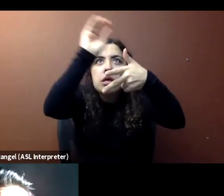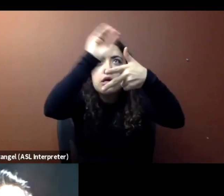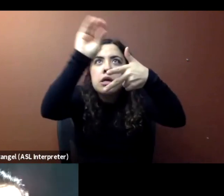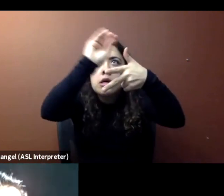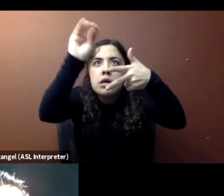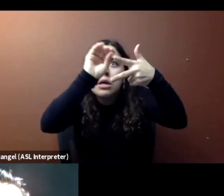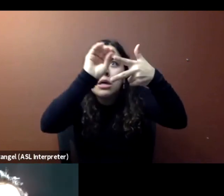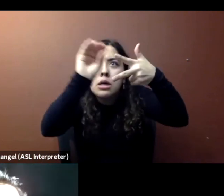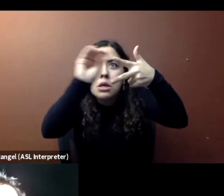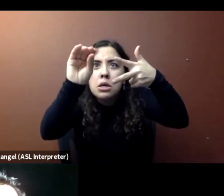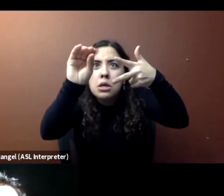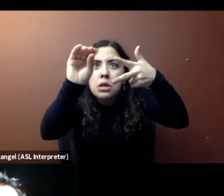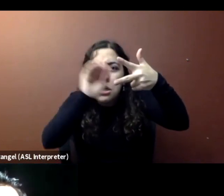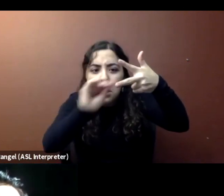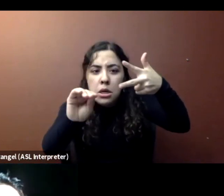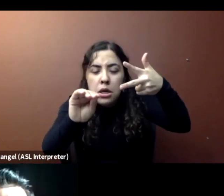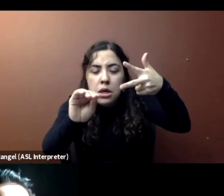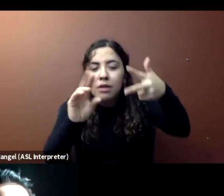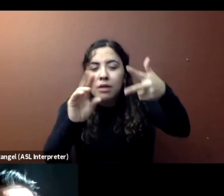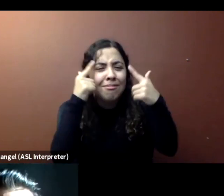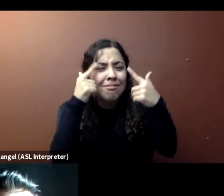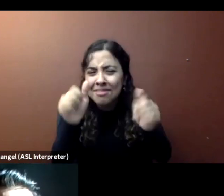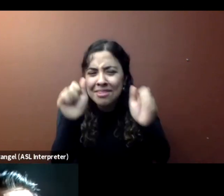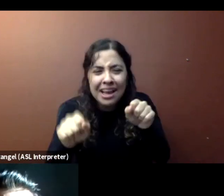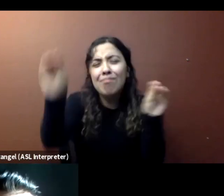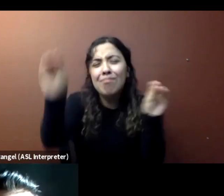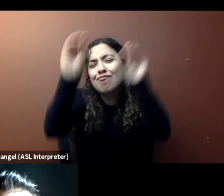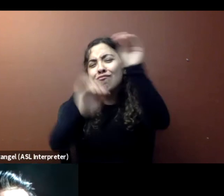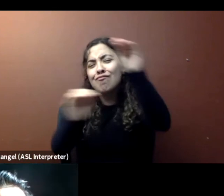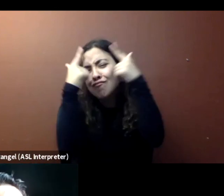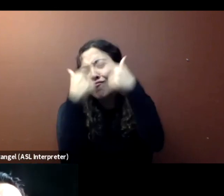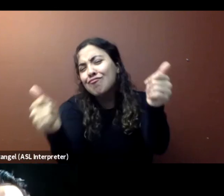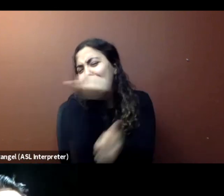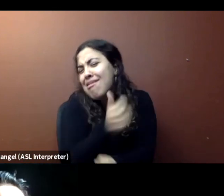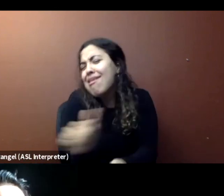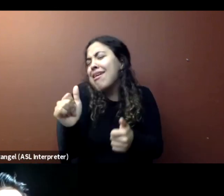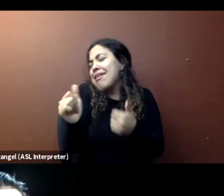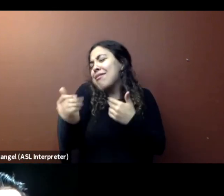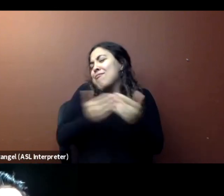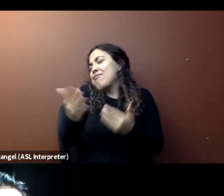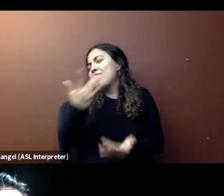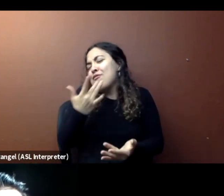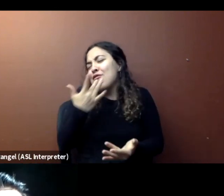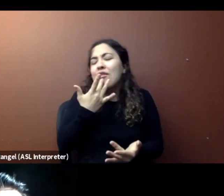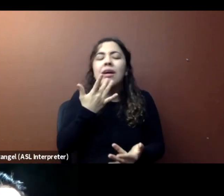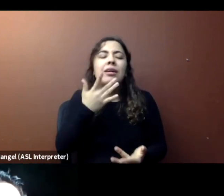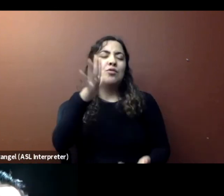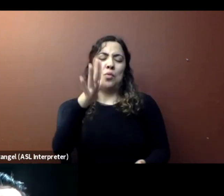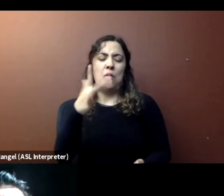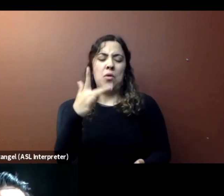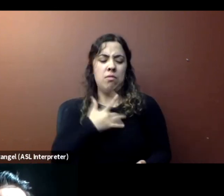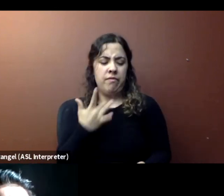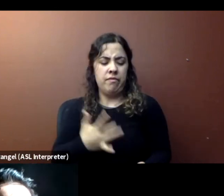rearrange it and edit it into the 10 to 15 line poem that attempts to communicate how